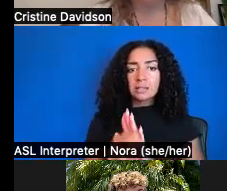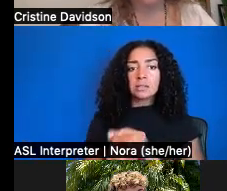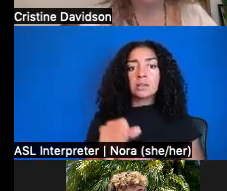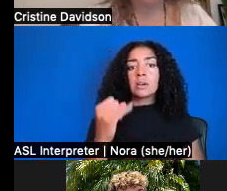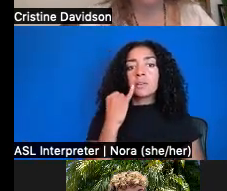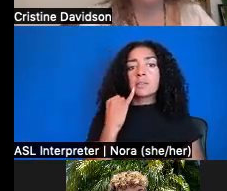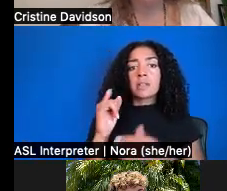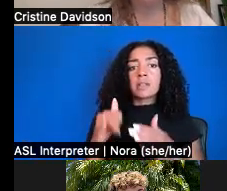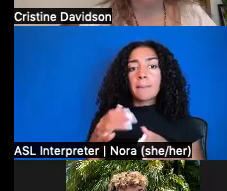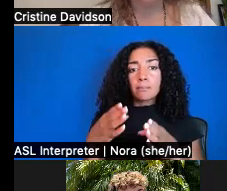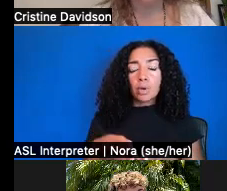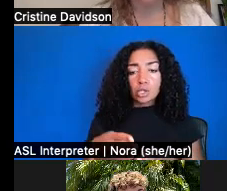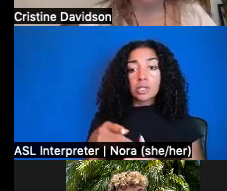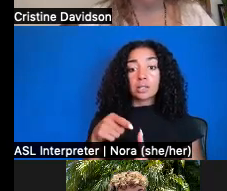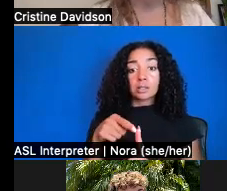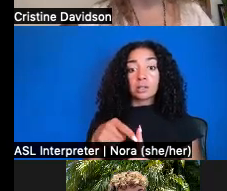You can advocate for it.